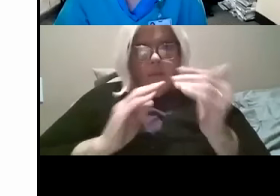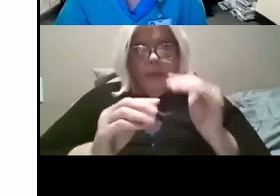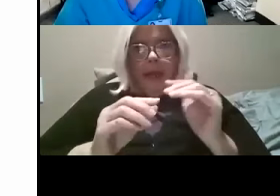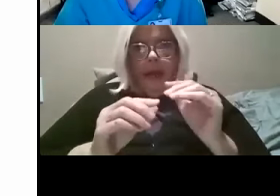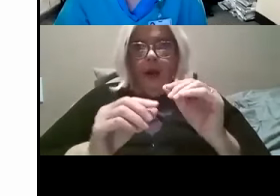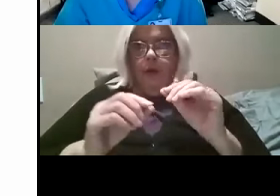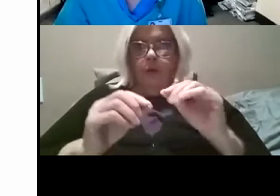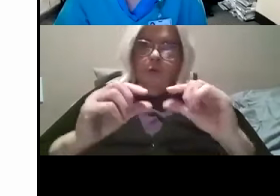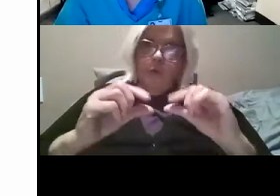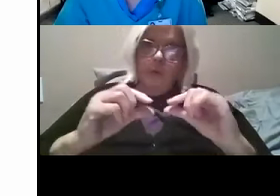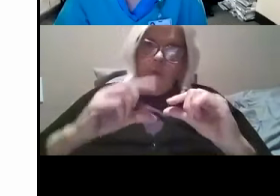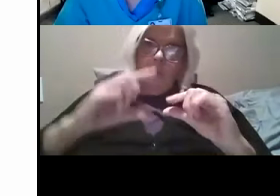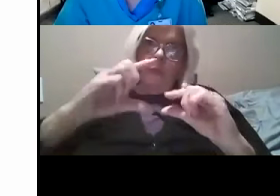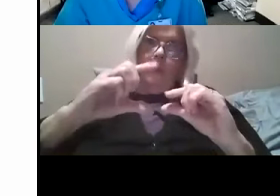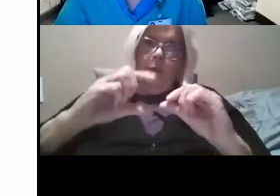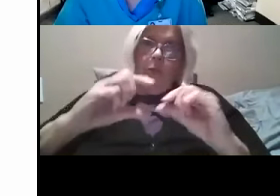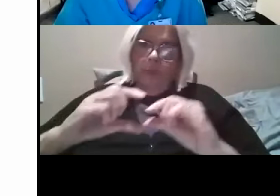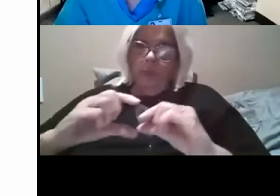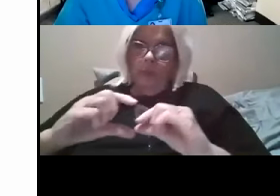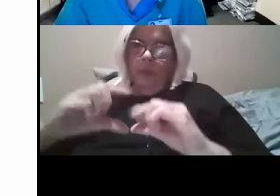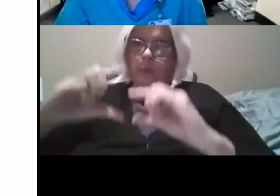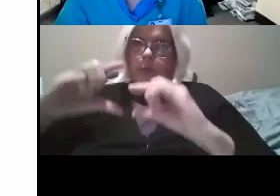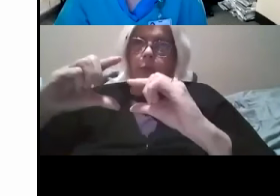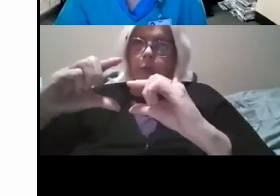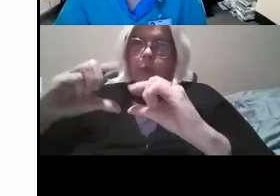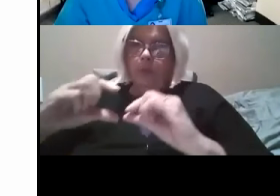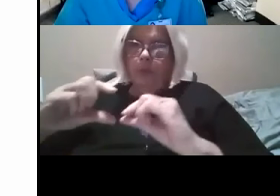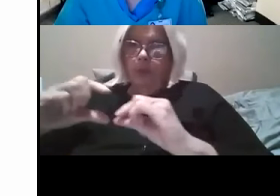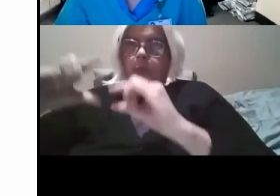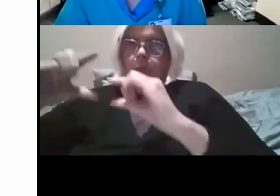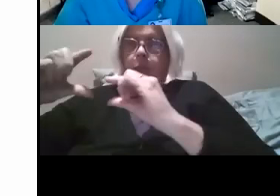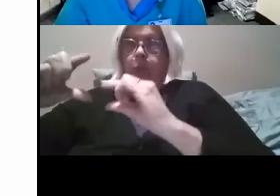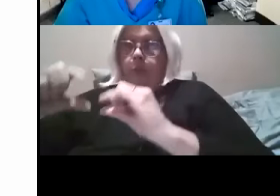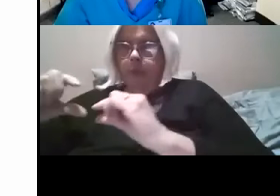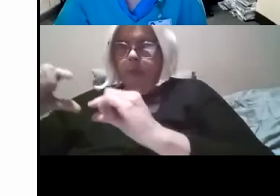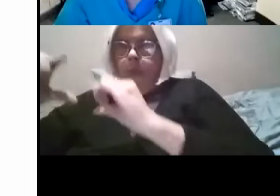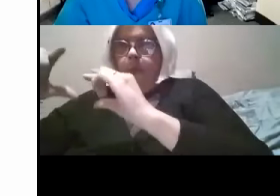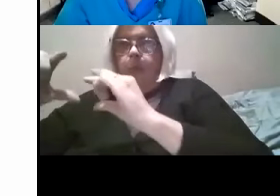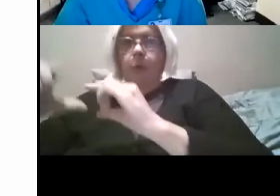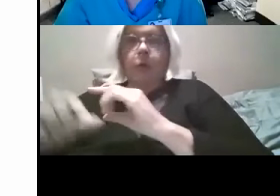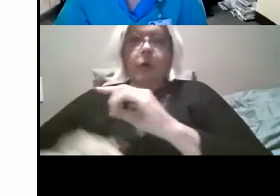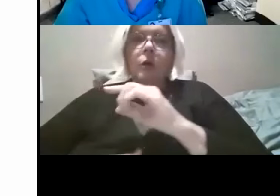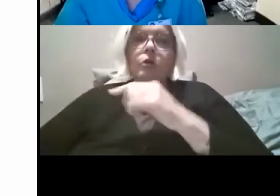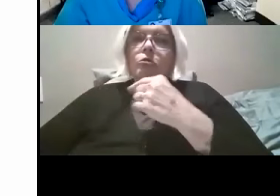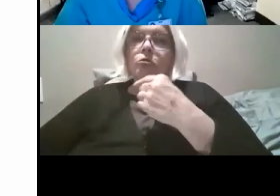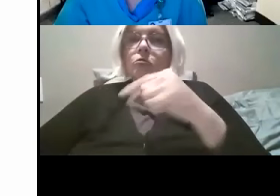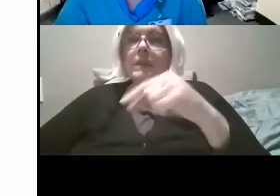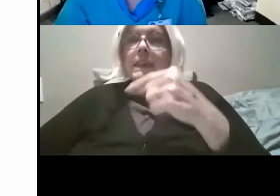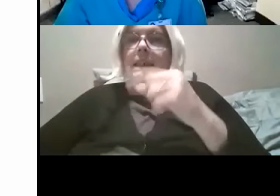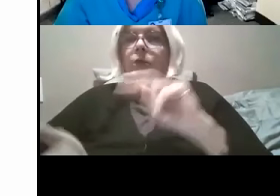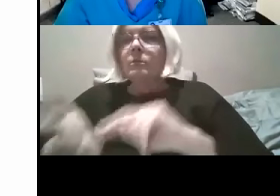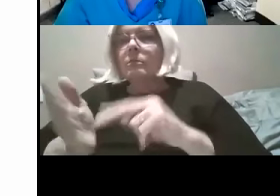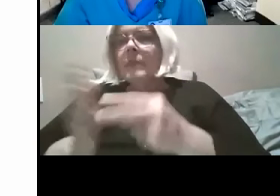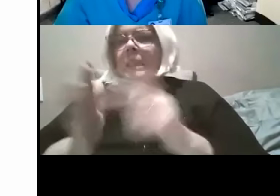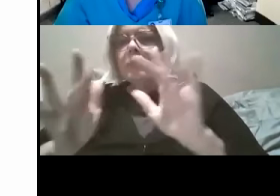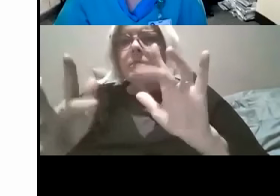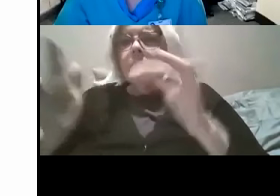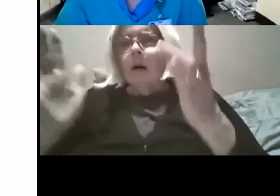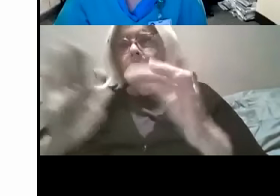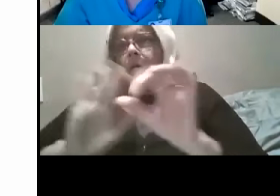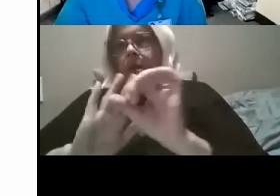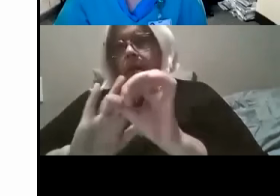some, and then the green is mild and the blue is moderate symptoms. And you can see that we do have some